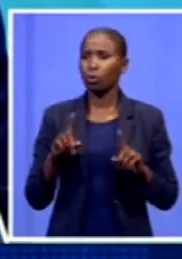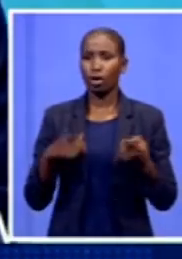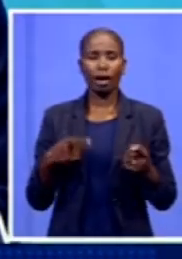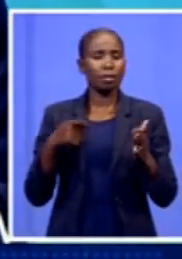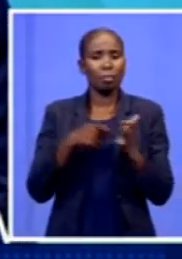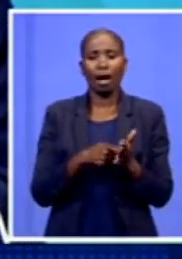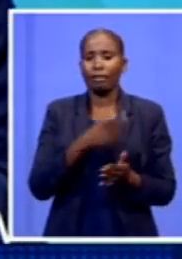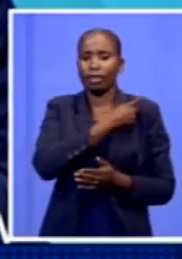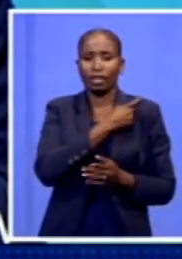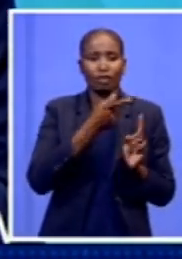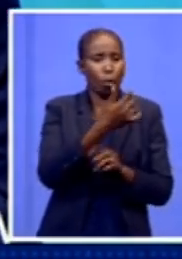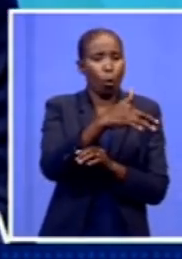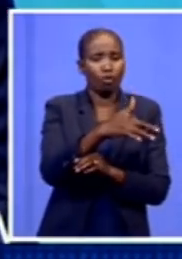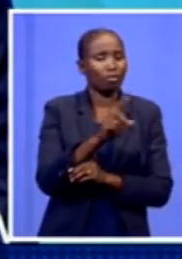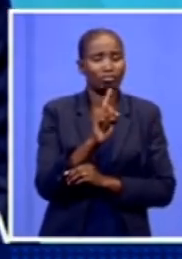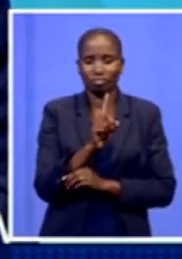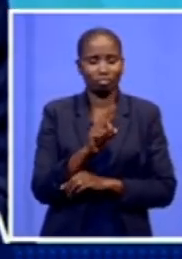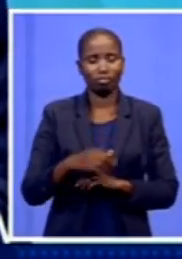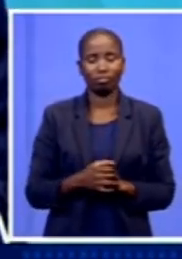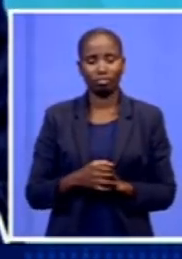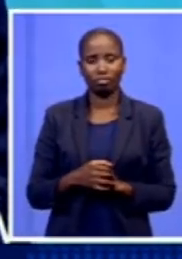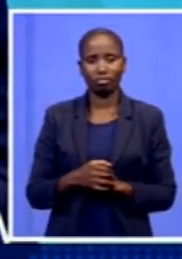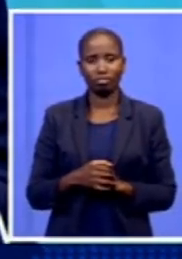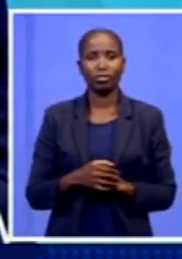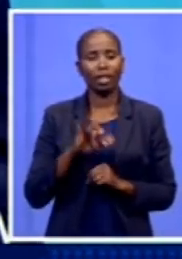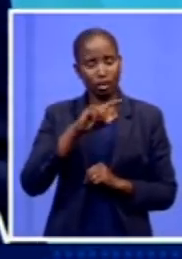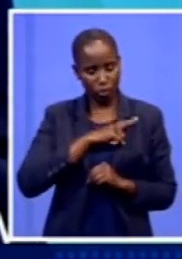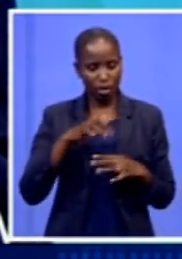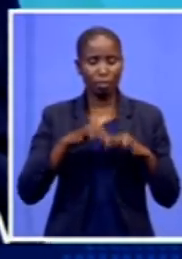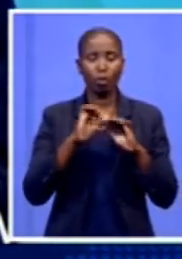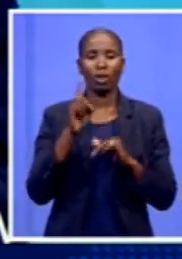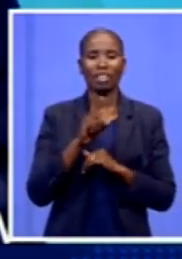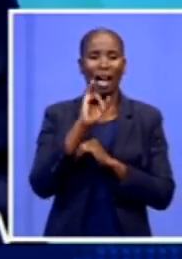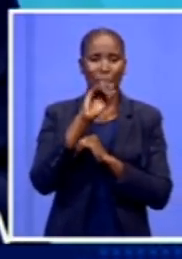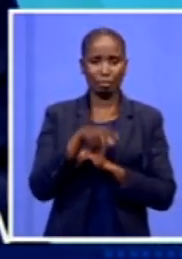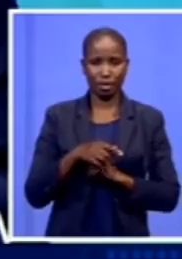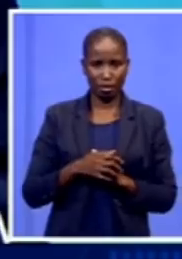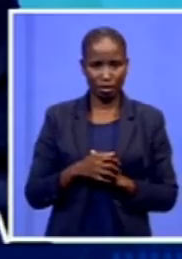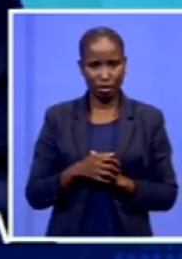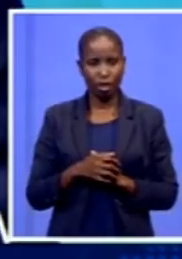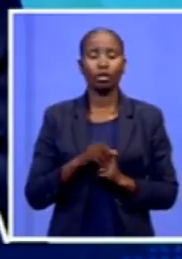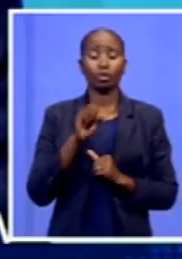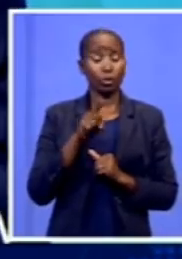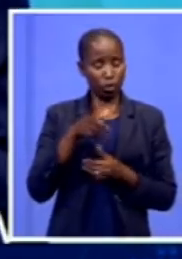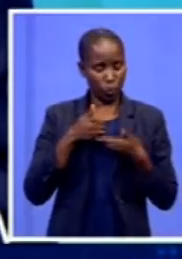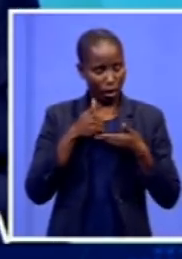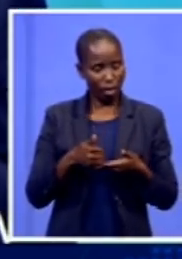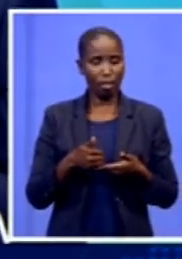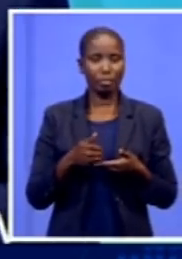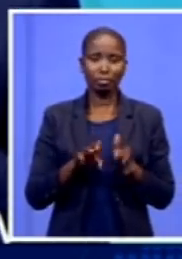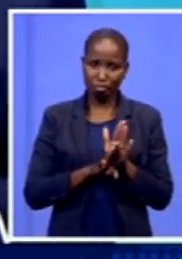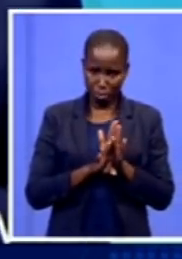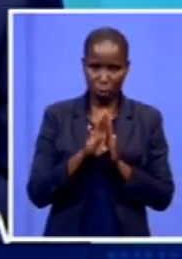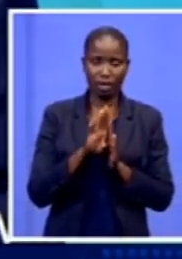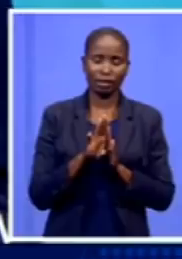issue of intellectual property. And I hope the discussion this morning will enable us to make progress on that. The